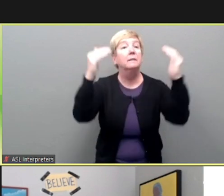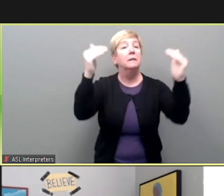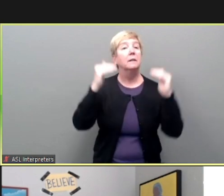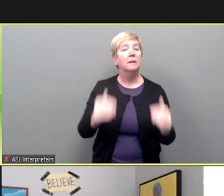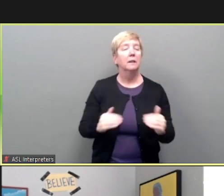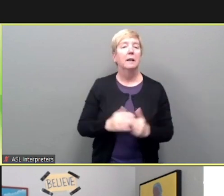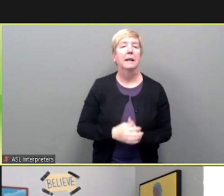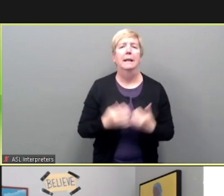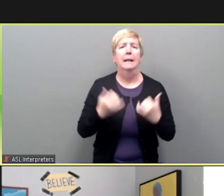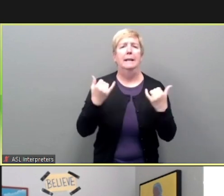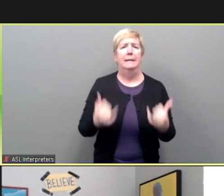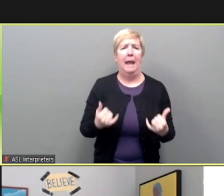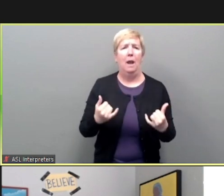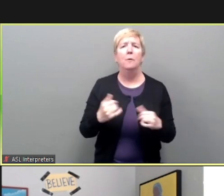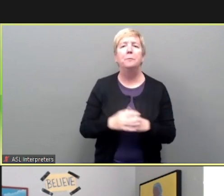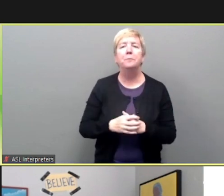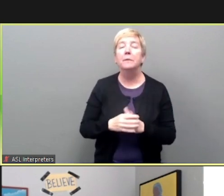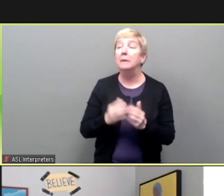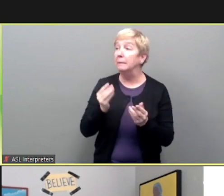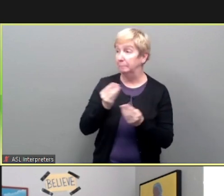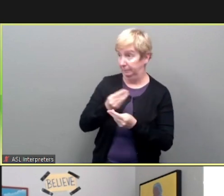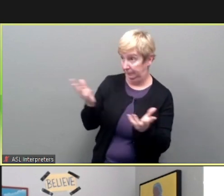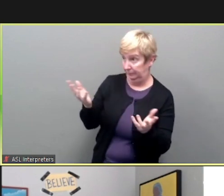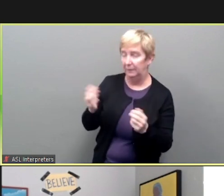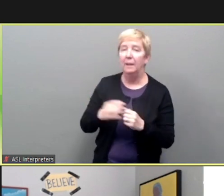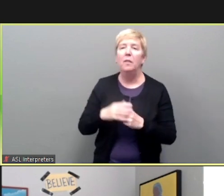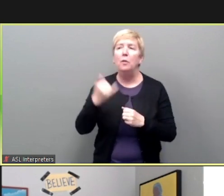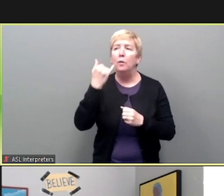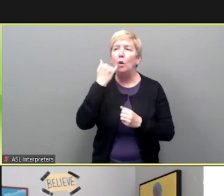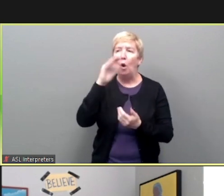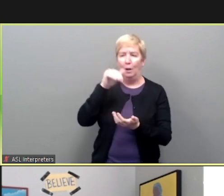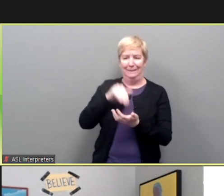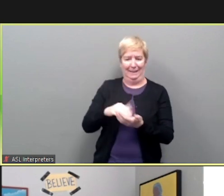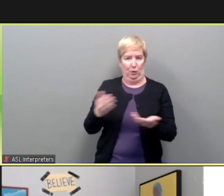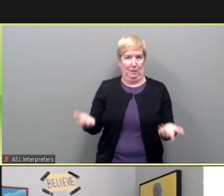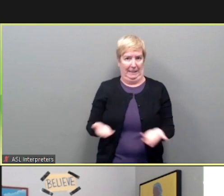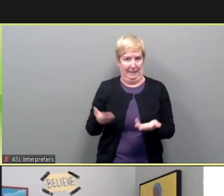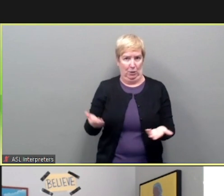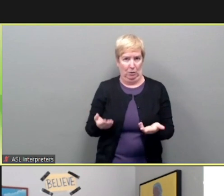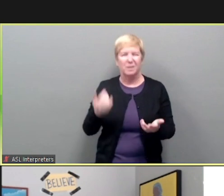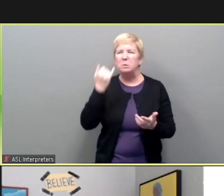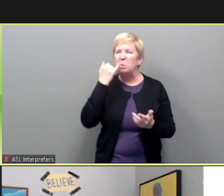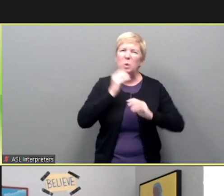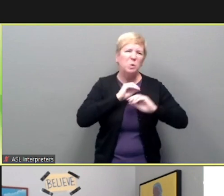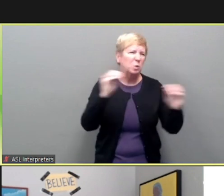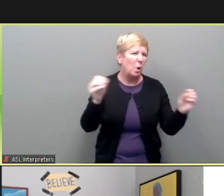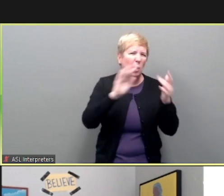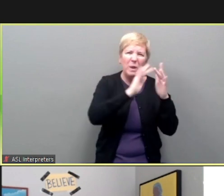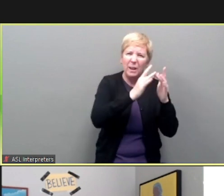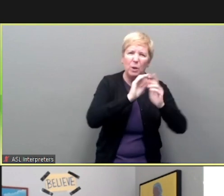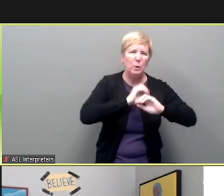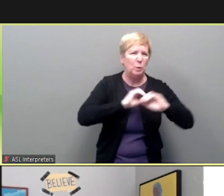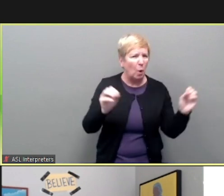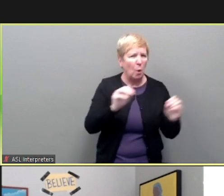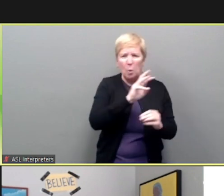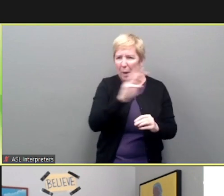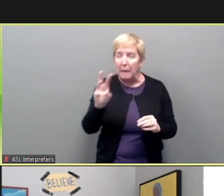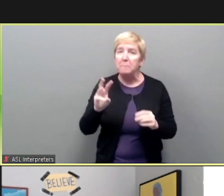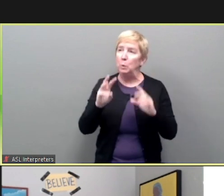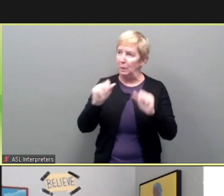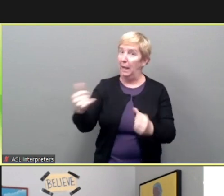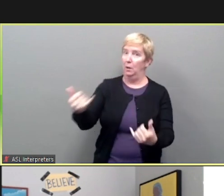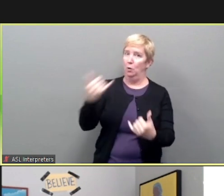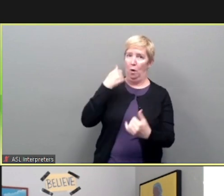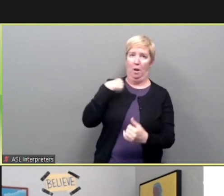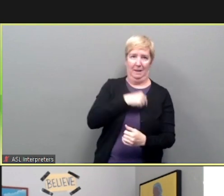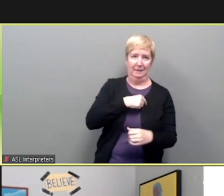Also, once again, just letting people know that the call center is here for New Mexicans without access to the website. And once again, it's open 8 a.m. to